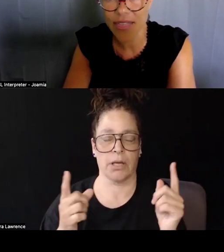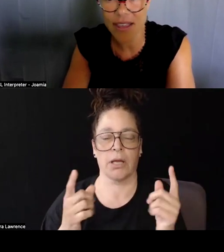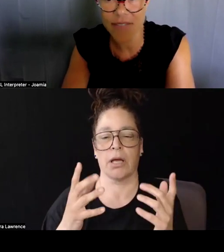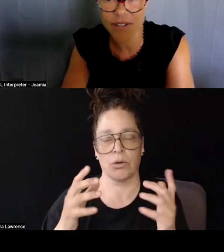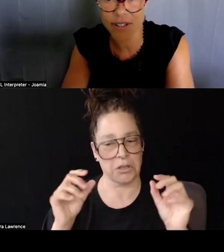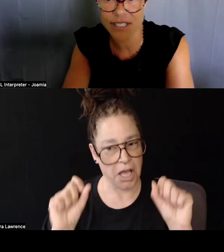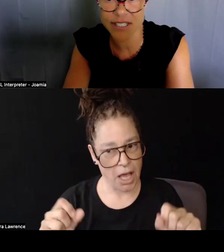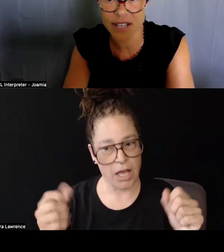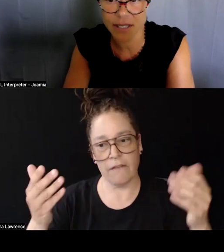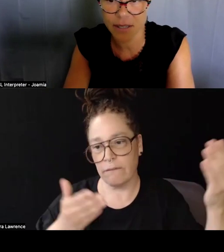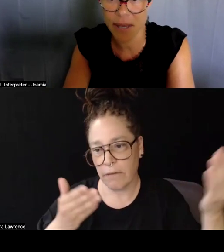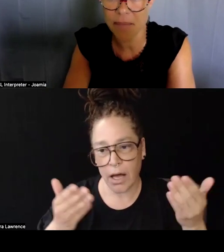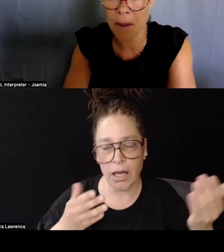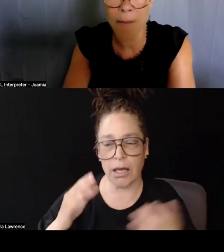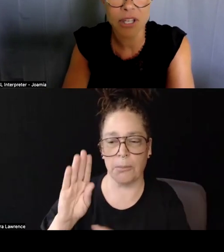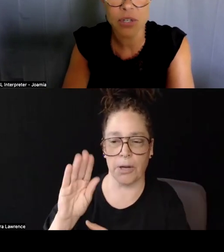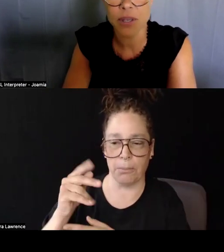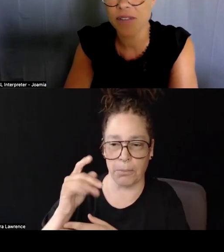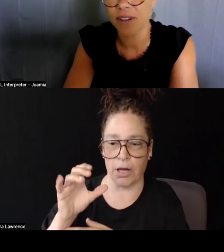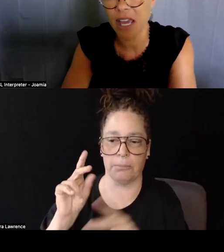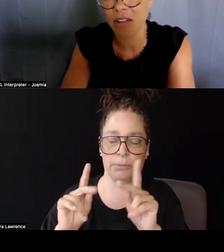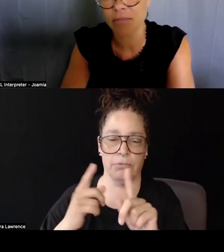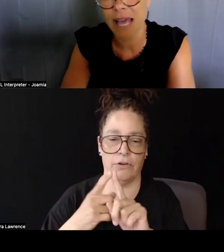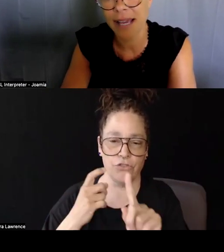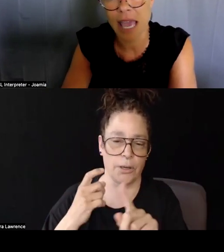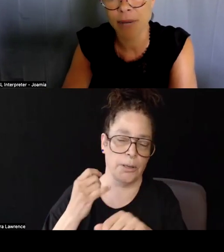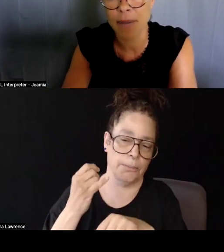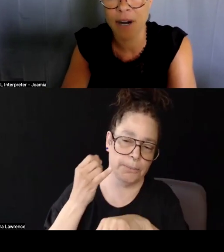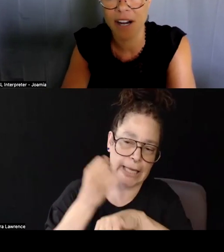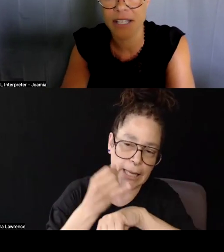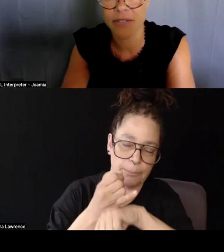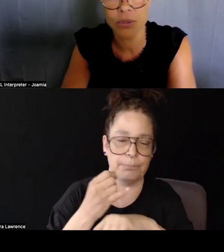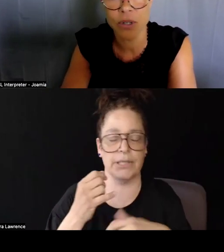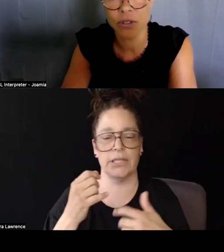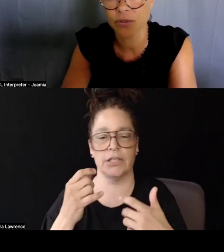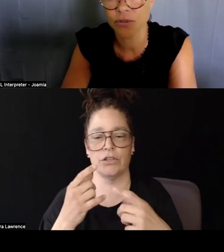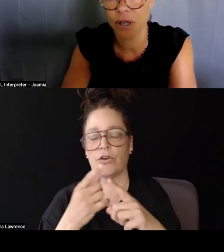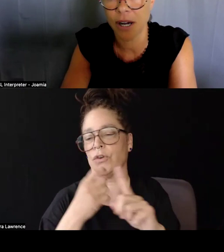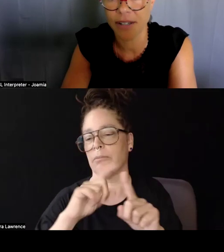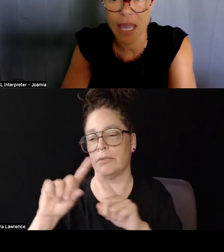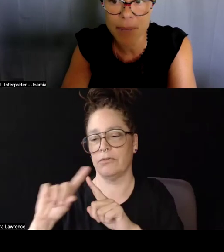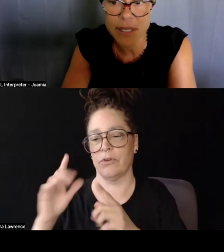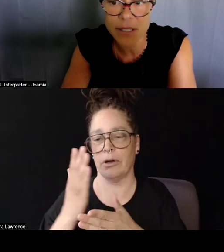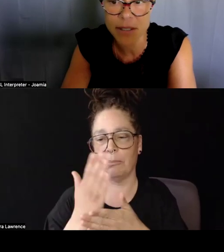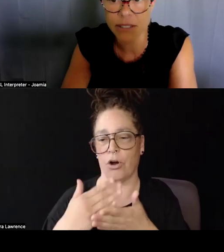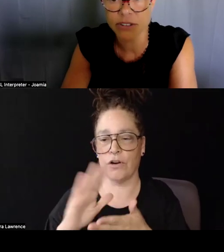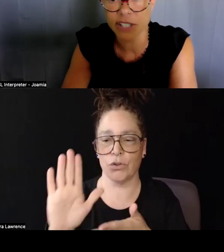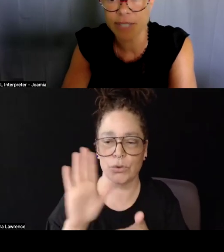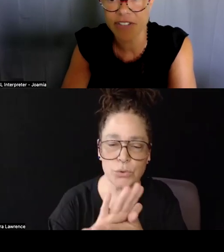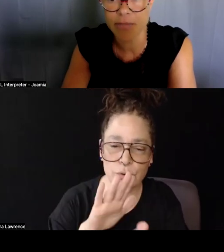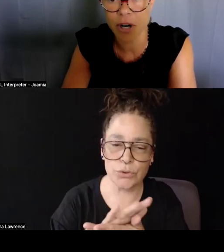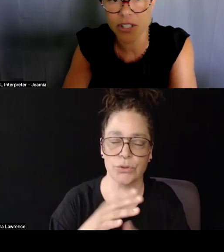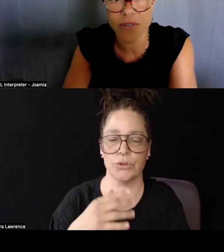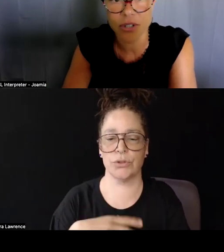So I think I've already discussed this a bit, but you can invite Black and BIPOC individuals on campus